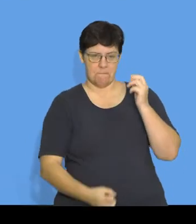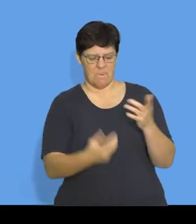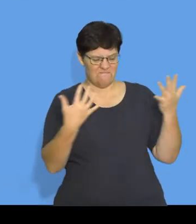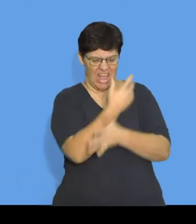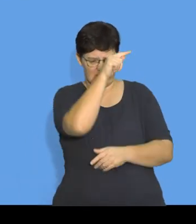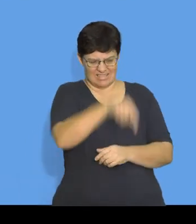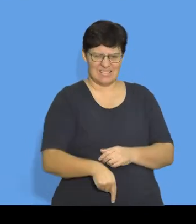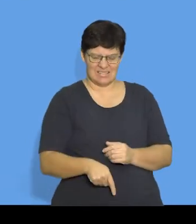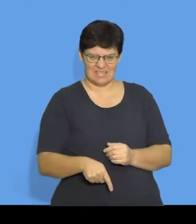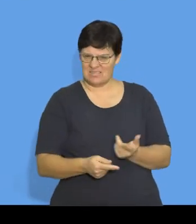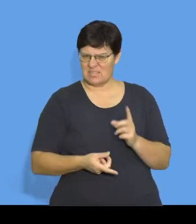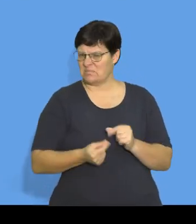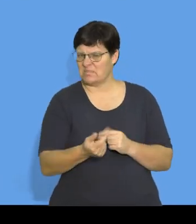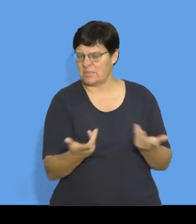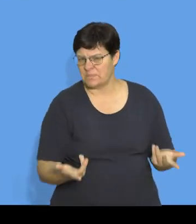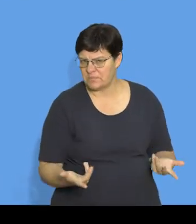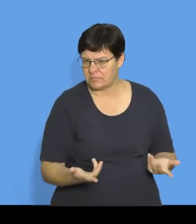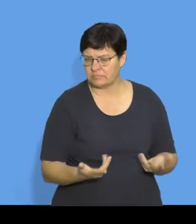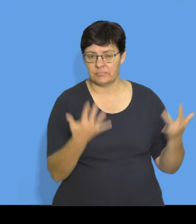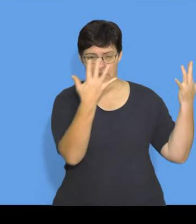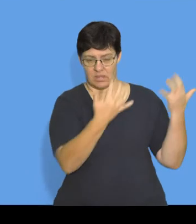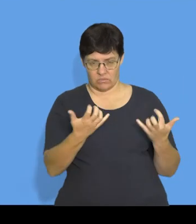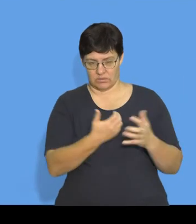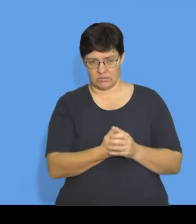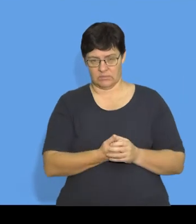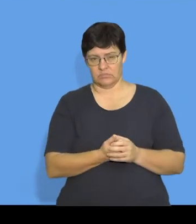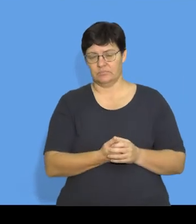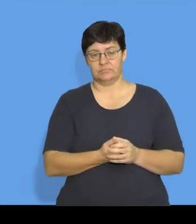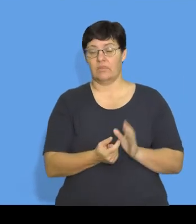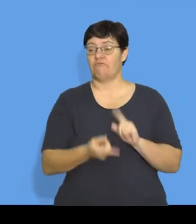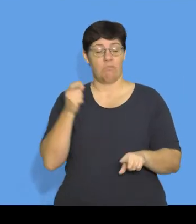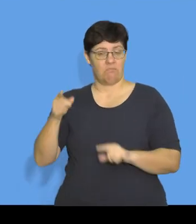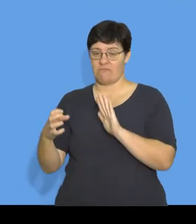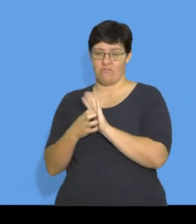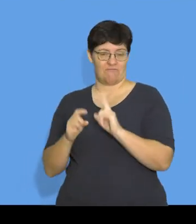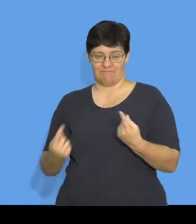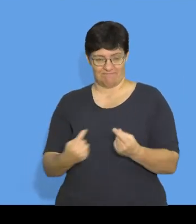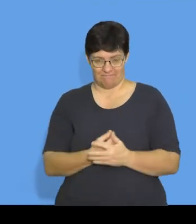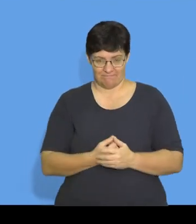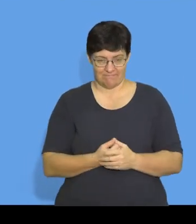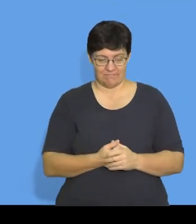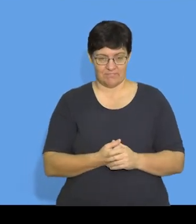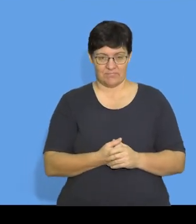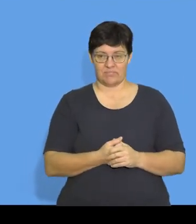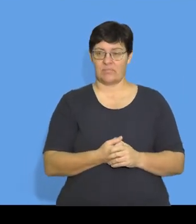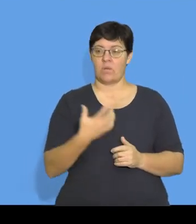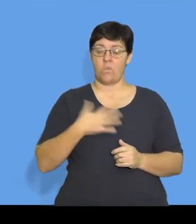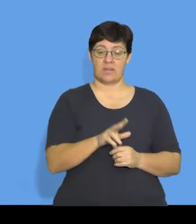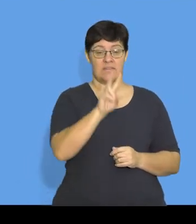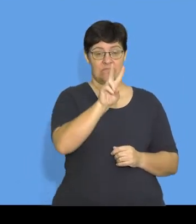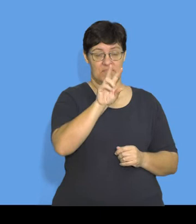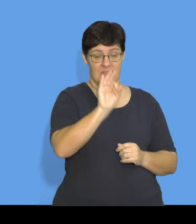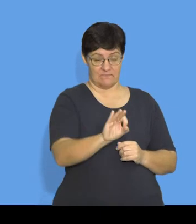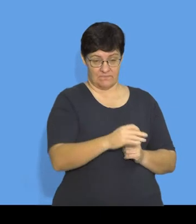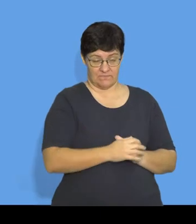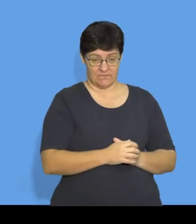so calculate. I can't get it off the graph, actually. So we want final velocity. We